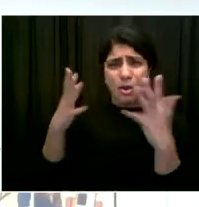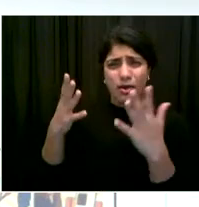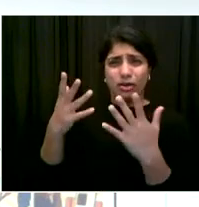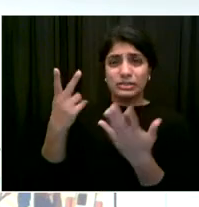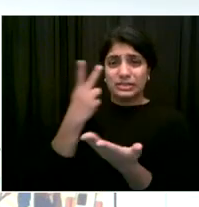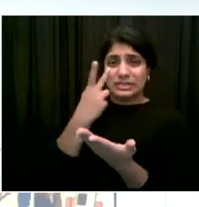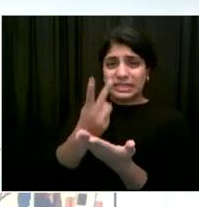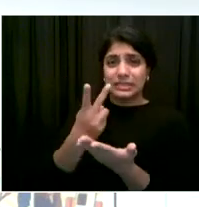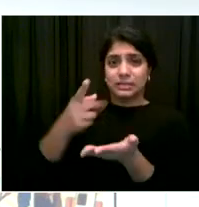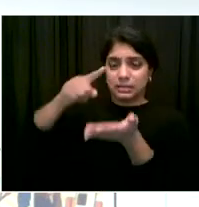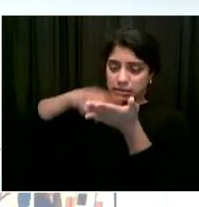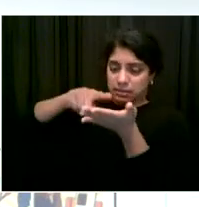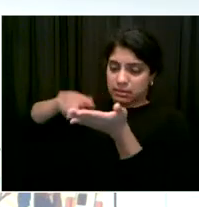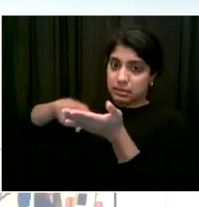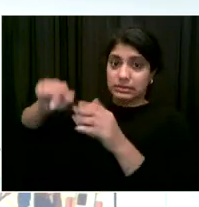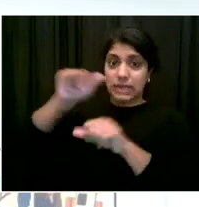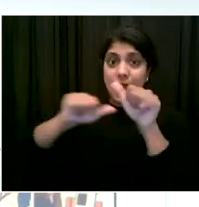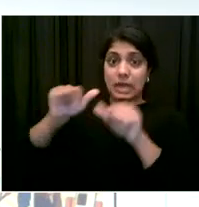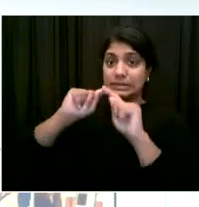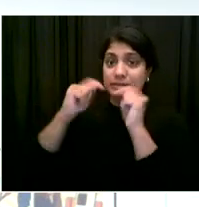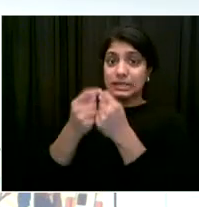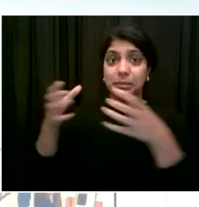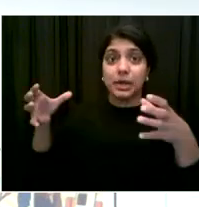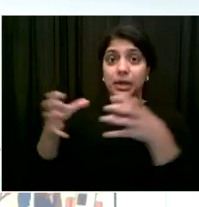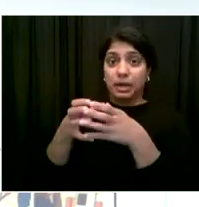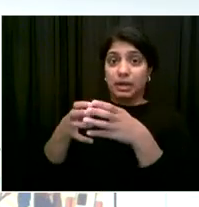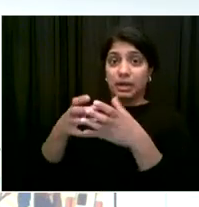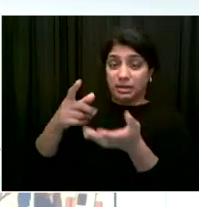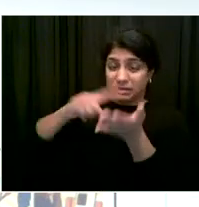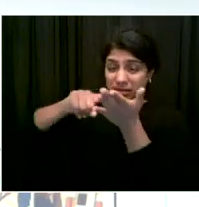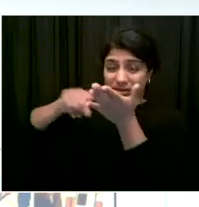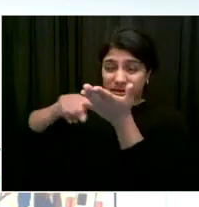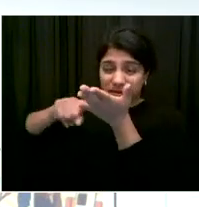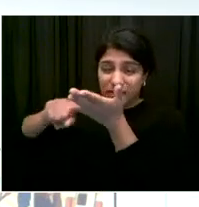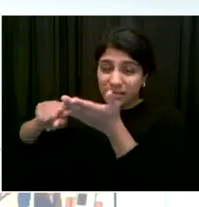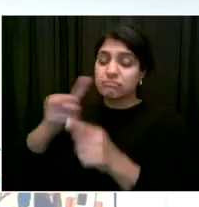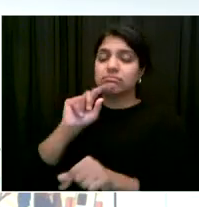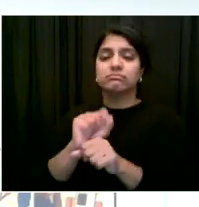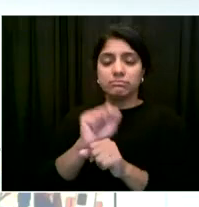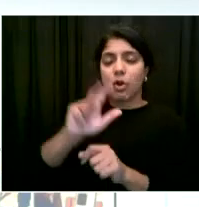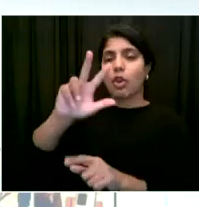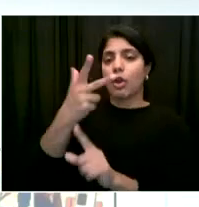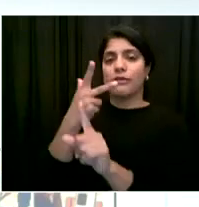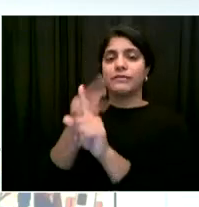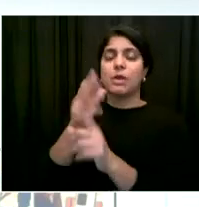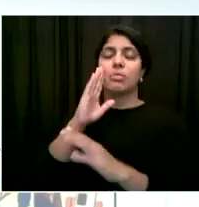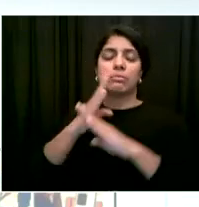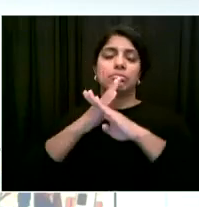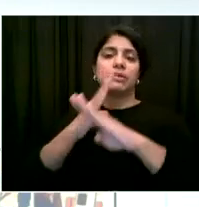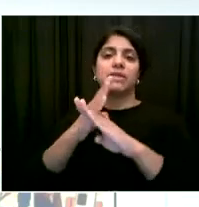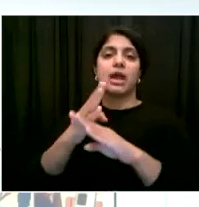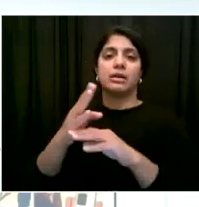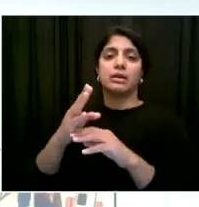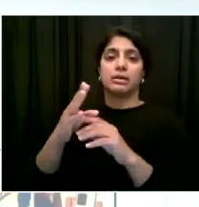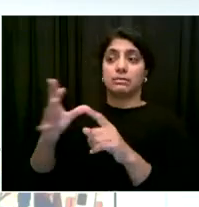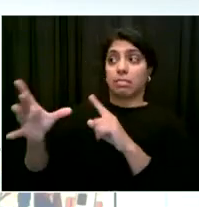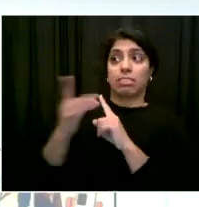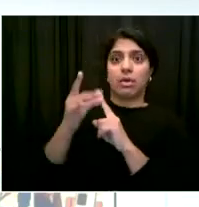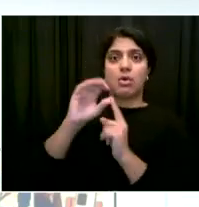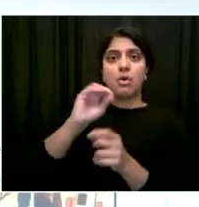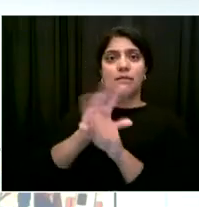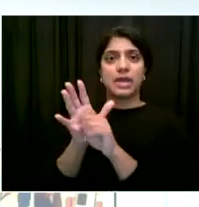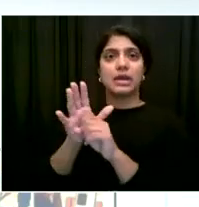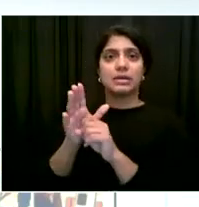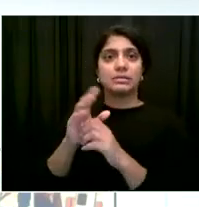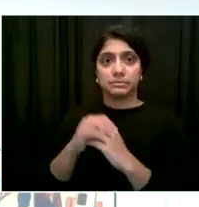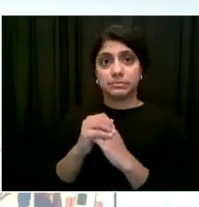CDC estimated that Omicron is now responsible for an approximate 93% of cases in the New